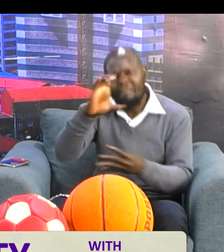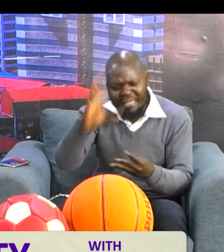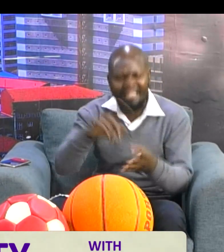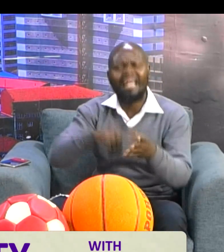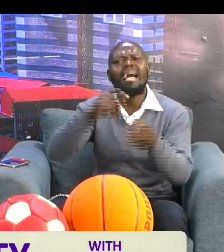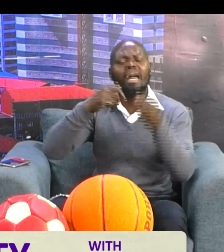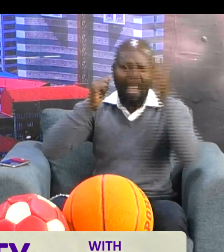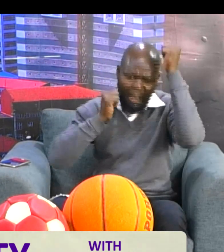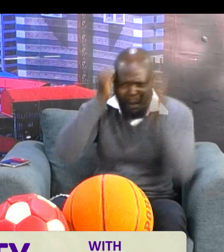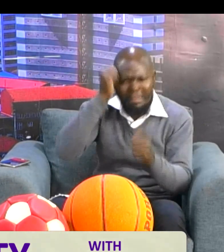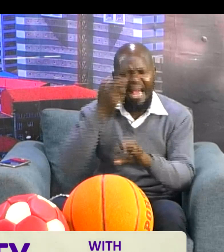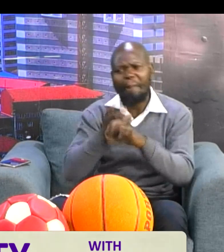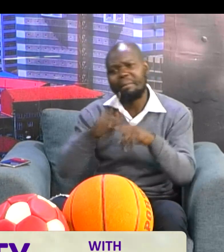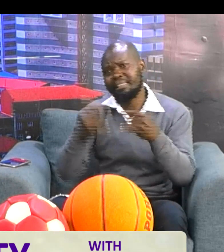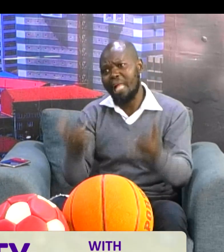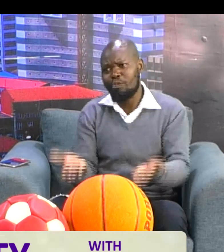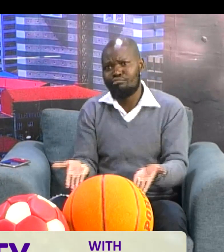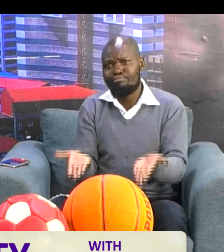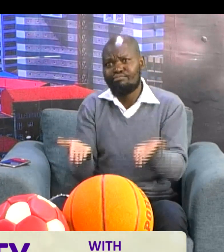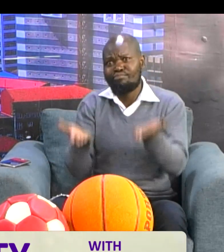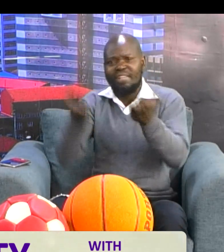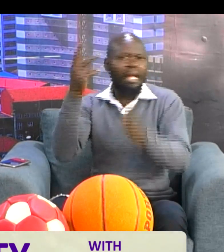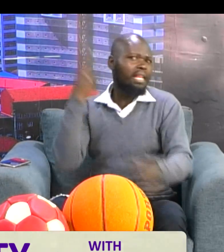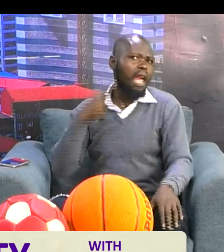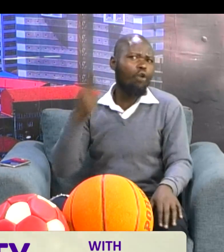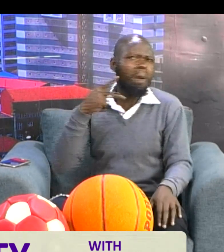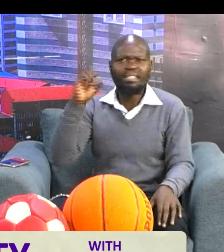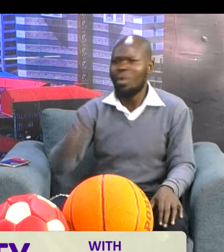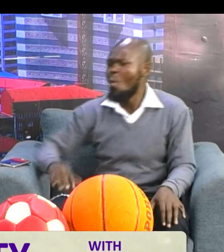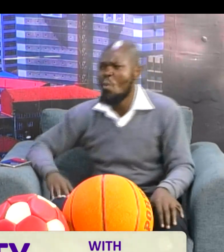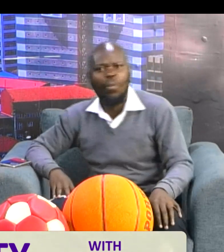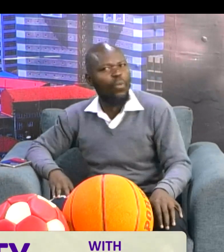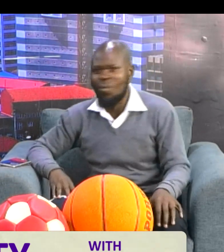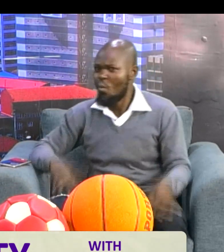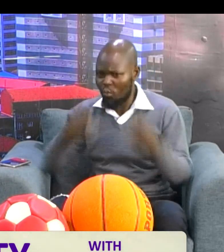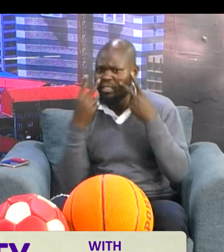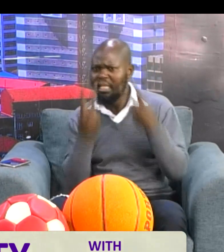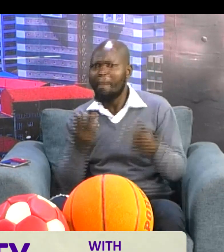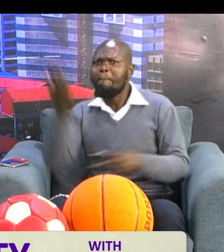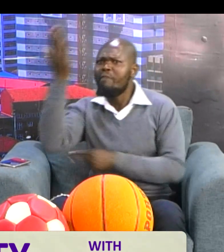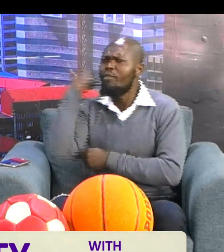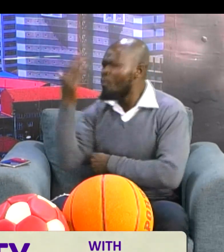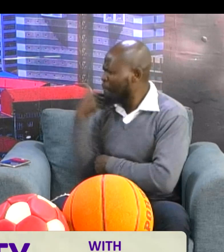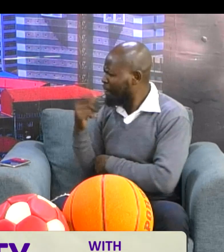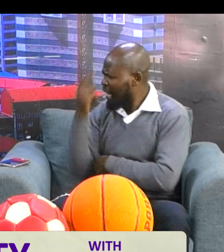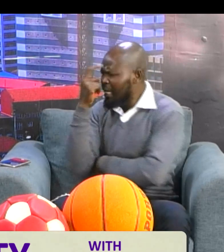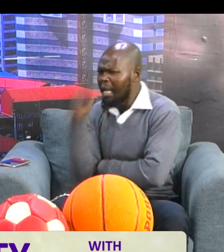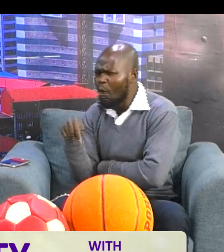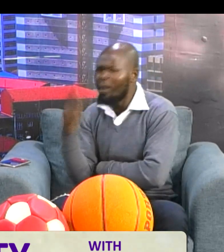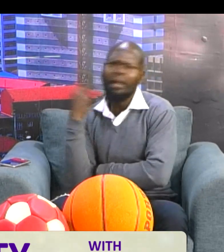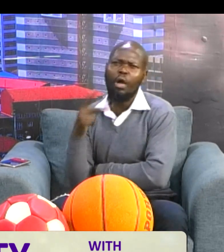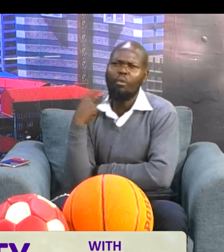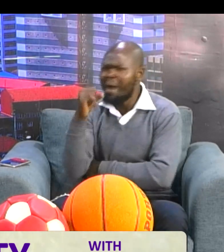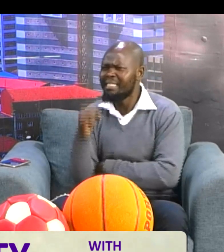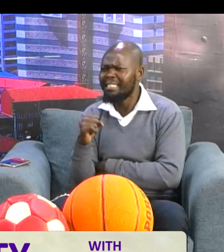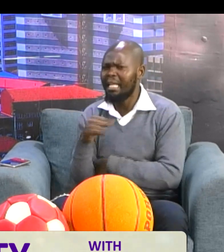Mahia, KCB, Ulinzi. All those are very strong teams. But right now, also Kariobangi is also picking